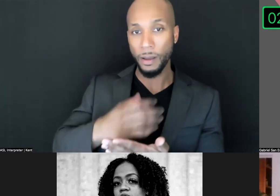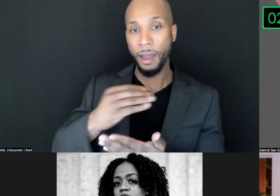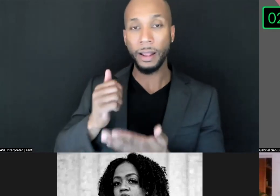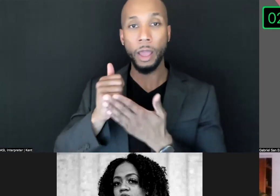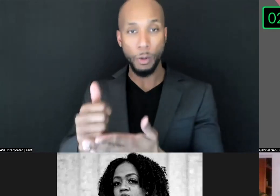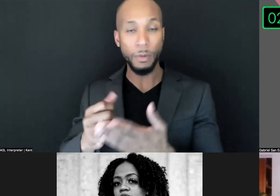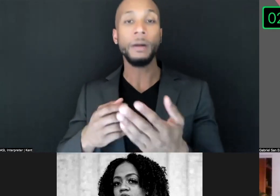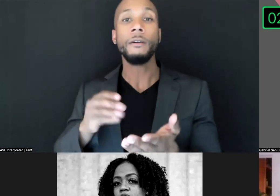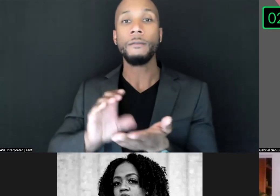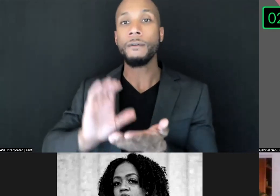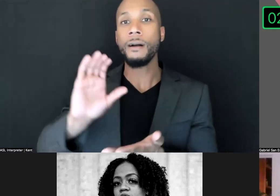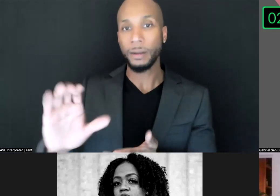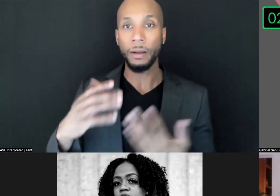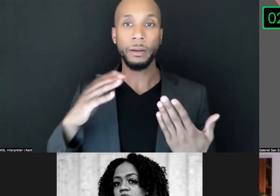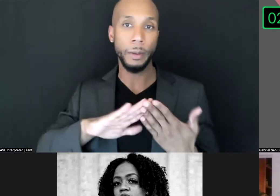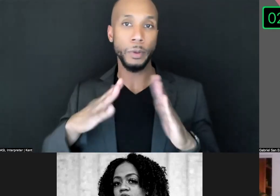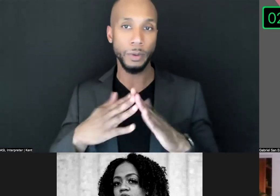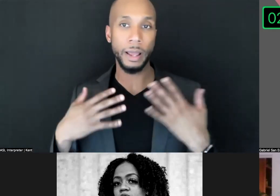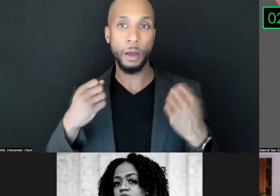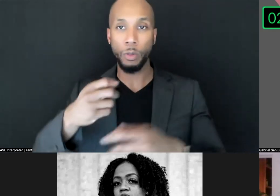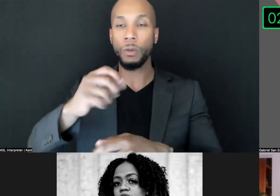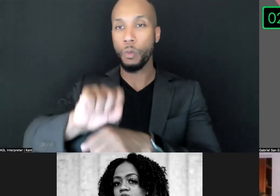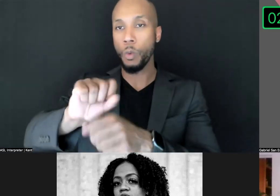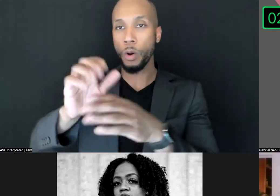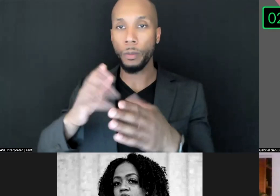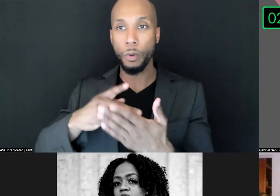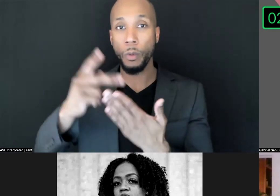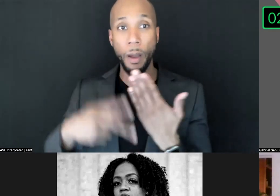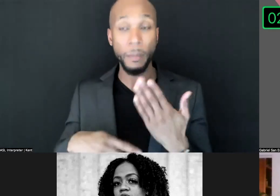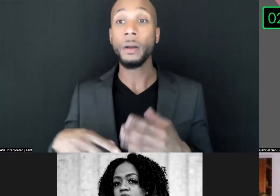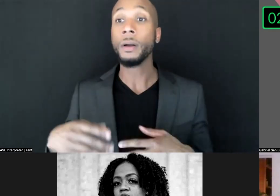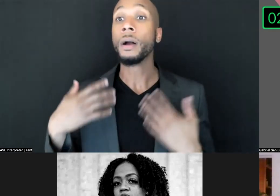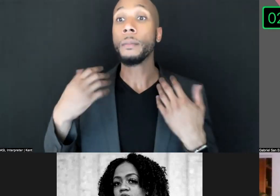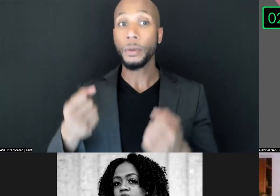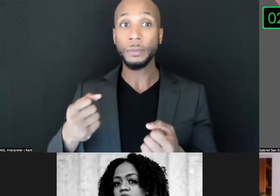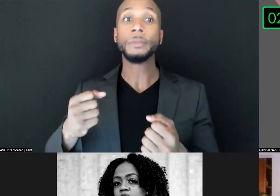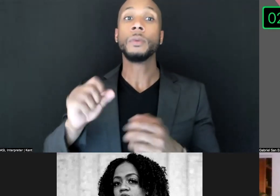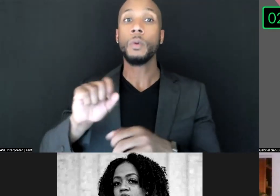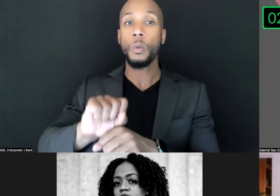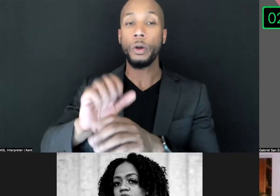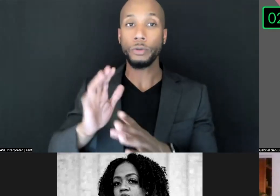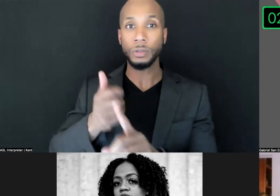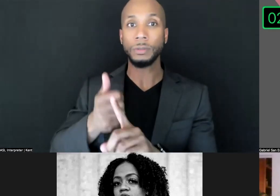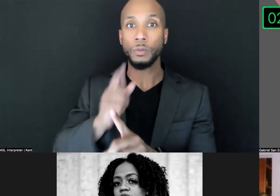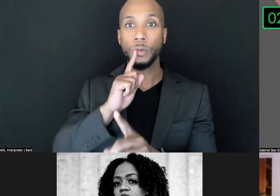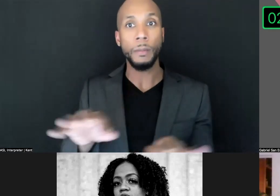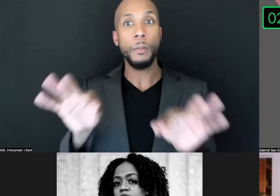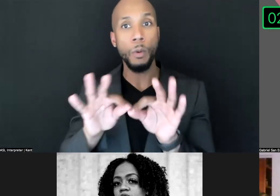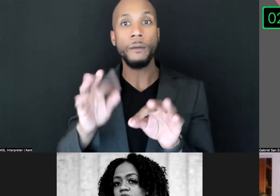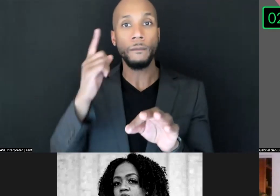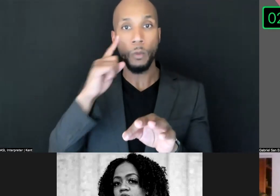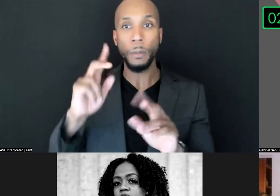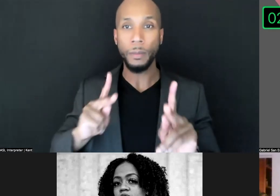community health worker program. Community health workers are really, really important for folks living with HIV, especially in rural areas.